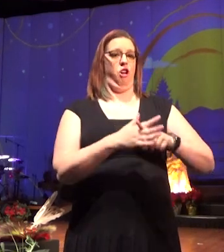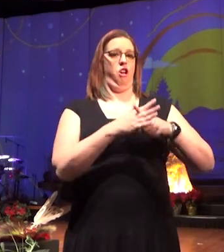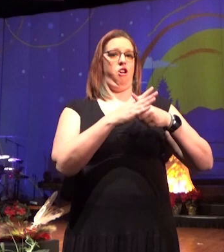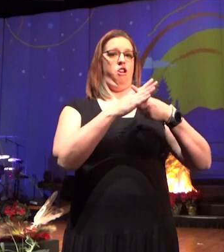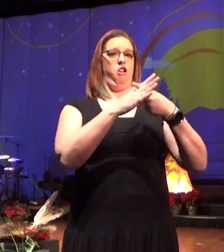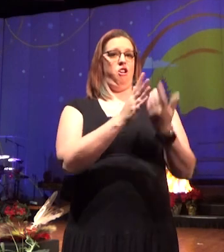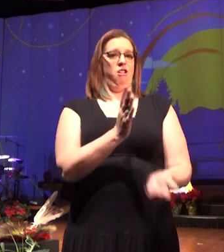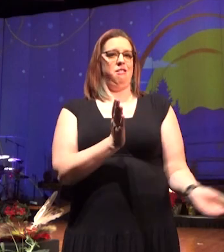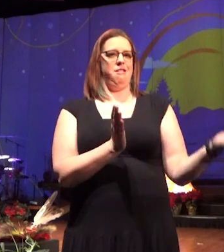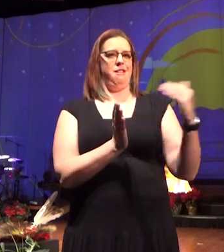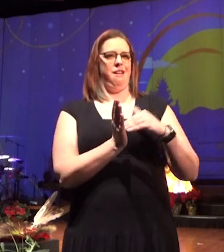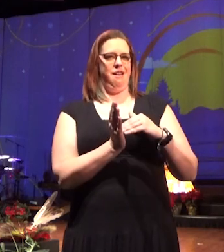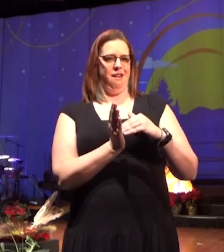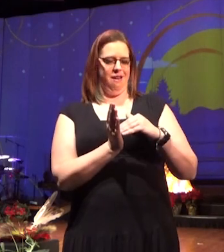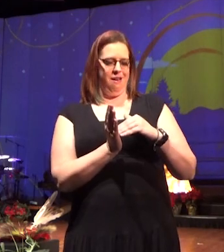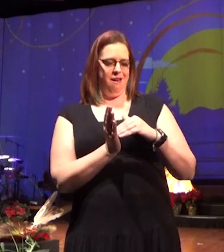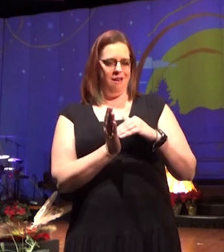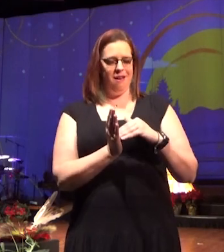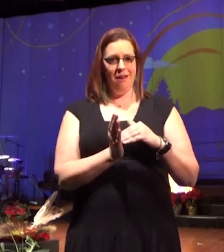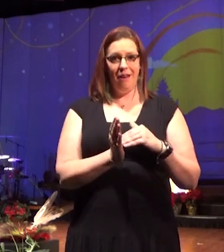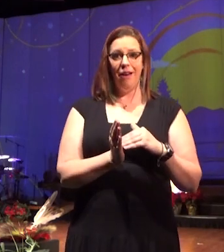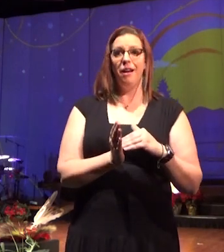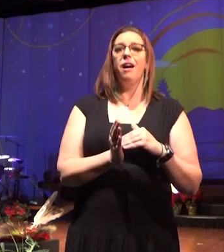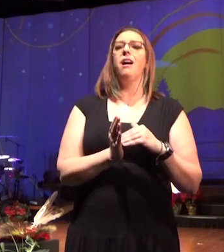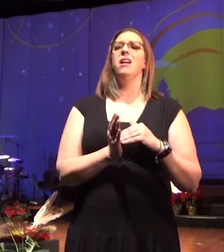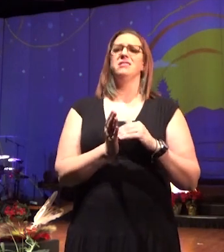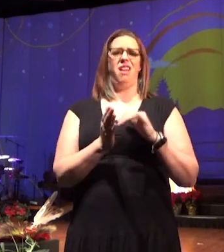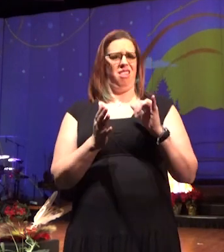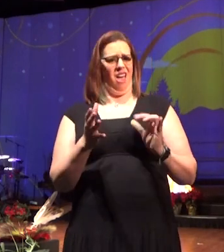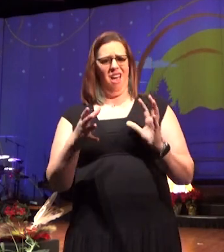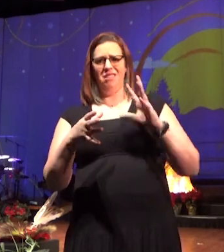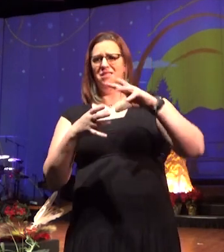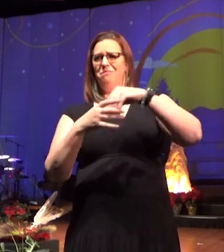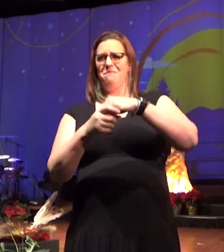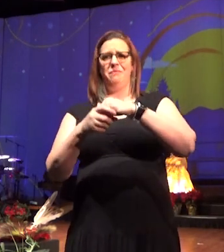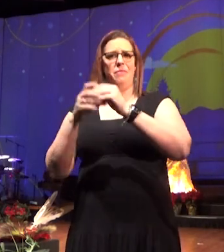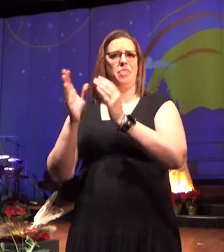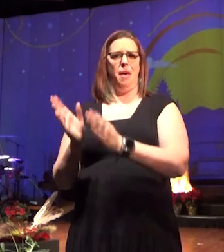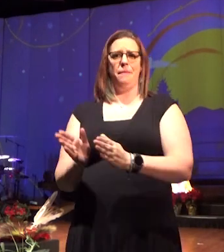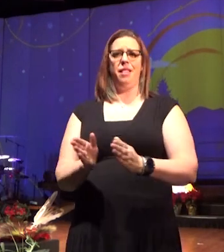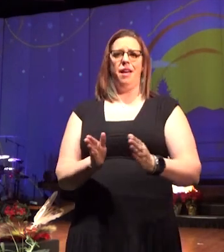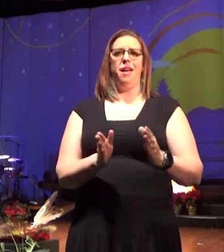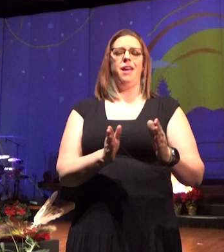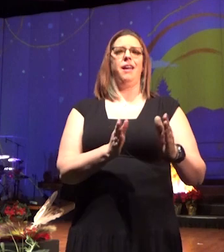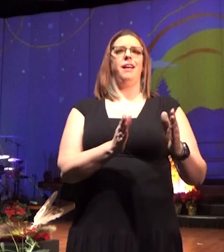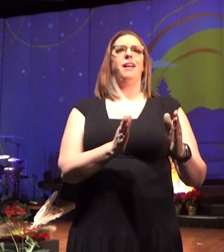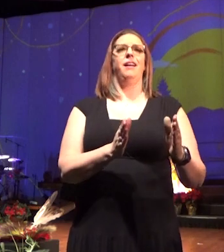starting again is part of the plan.